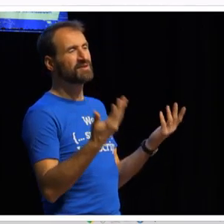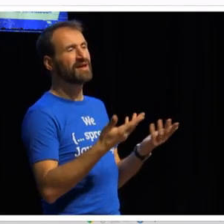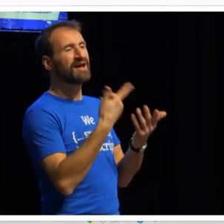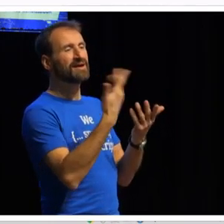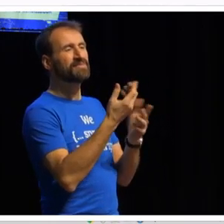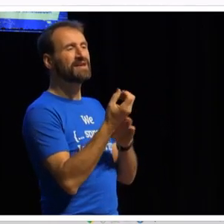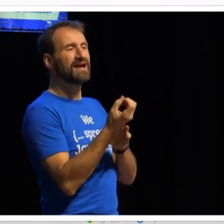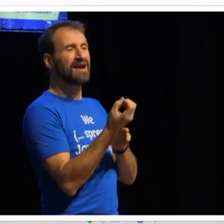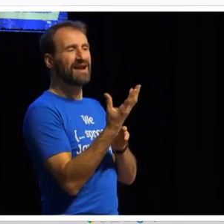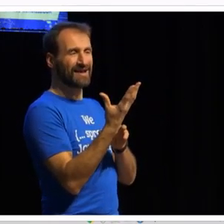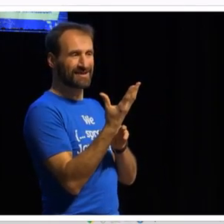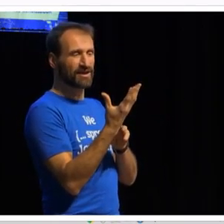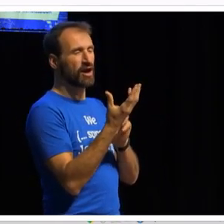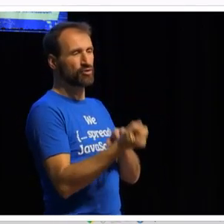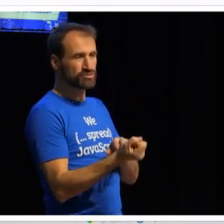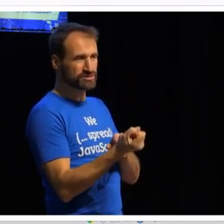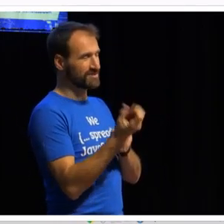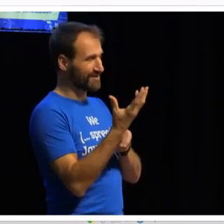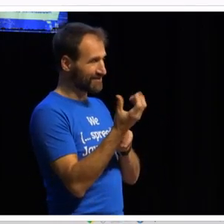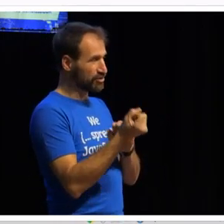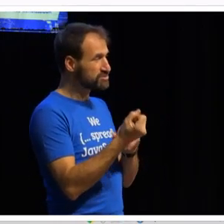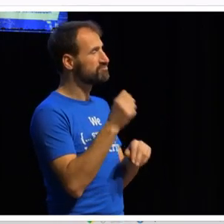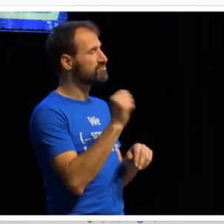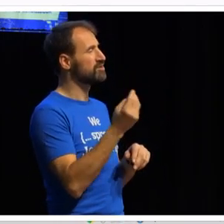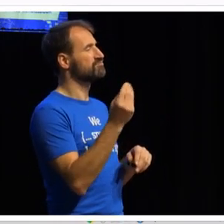executing a series of small tasks one after the other.